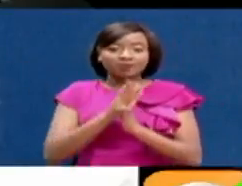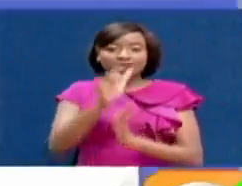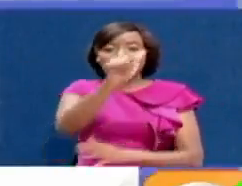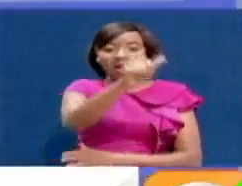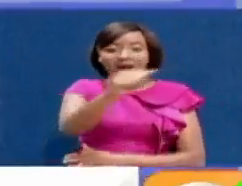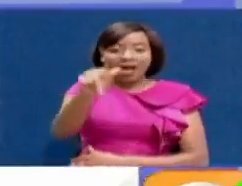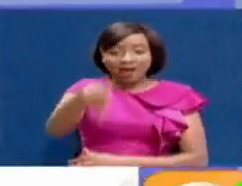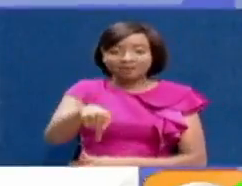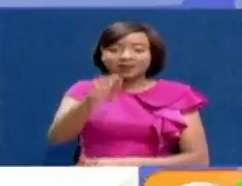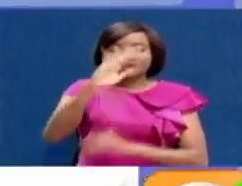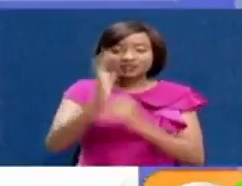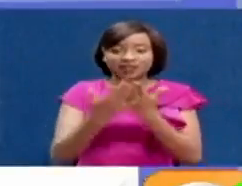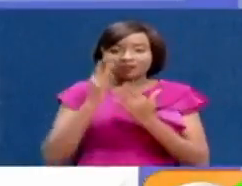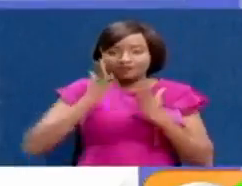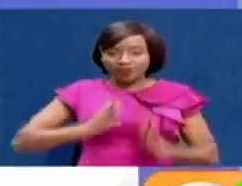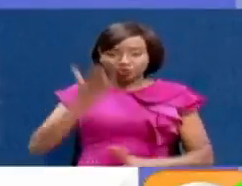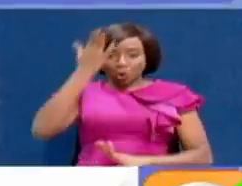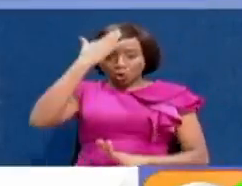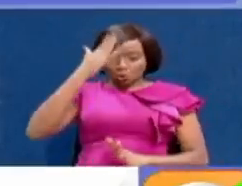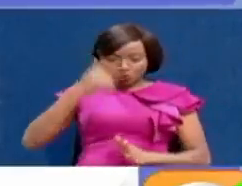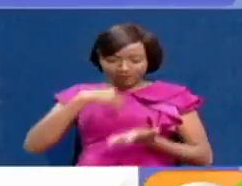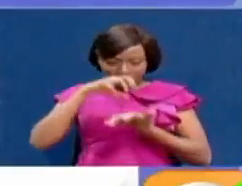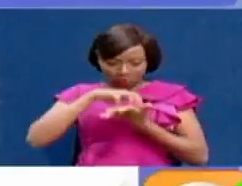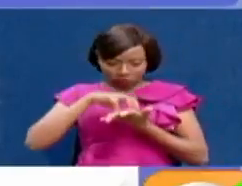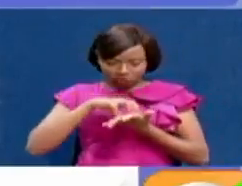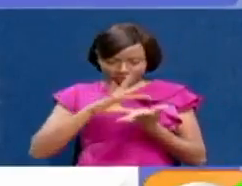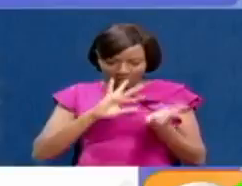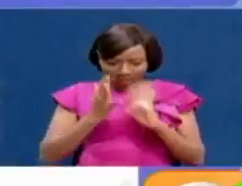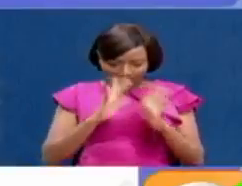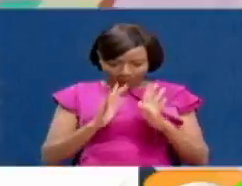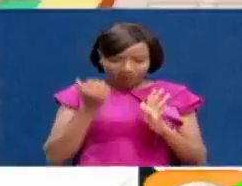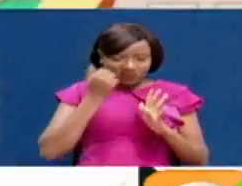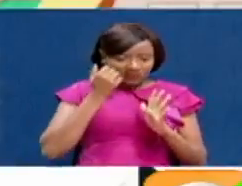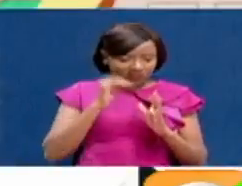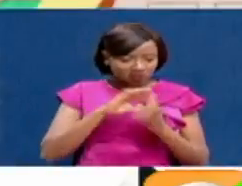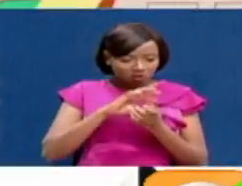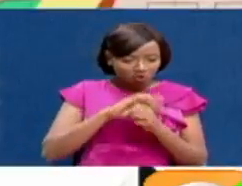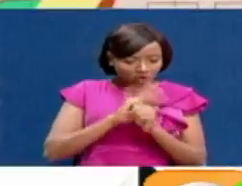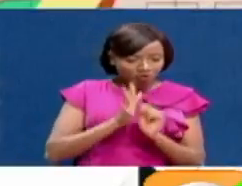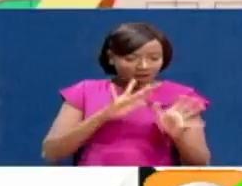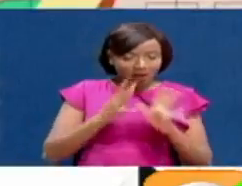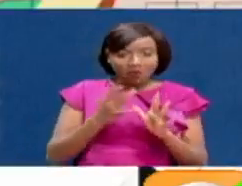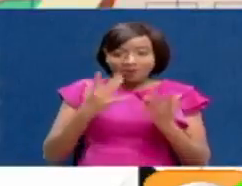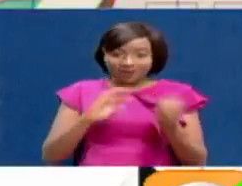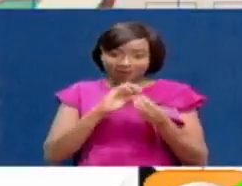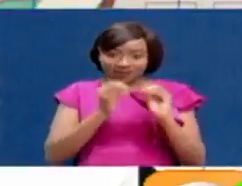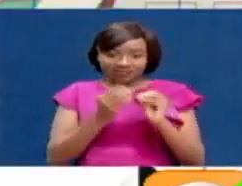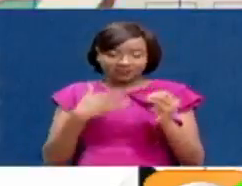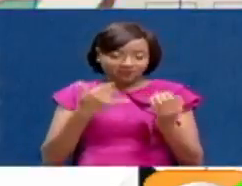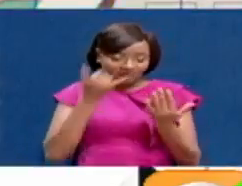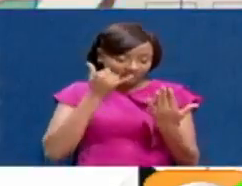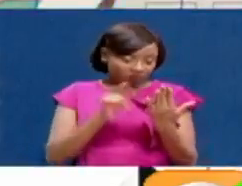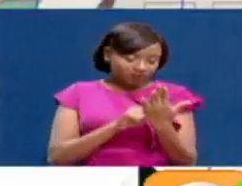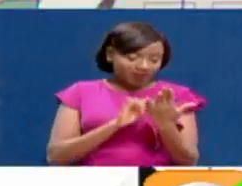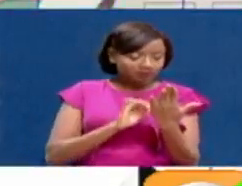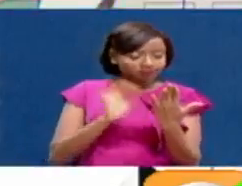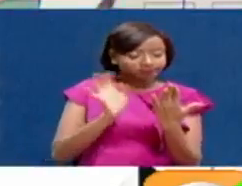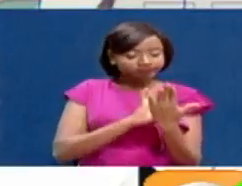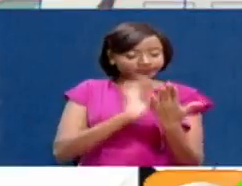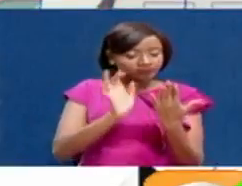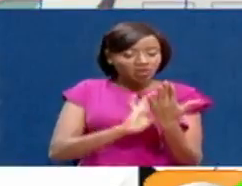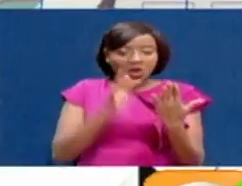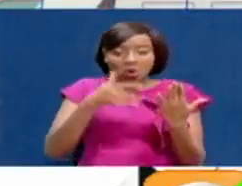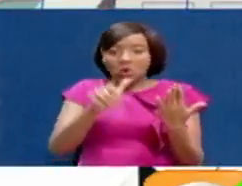solution that would enable one to know the COVID-19 status of people within their surrounding. Using either data from your mobile network service provider or